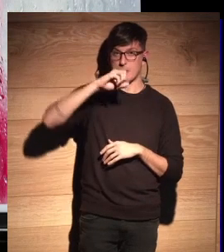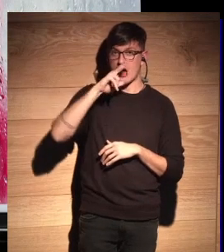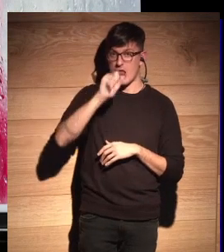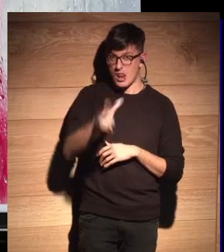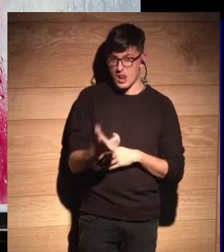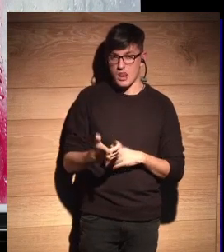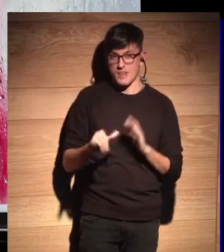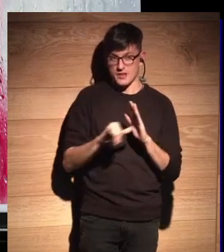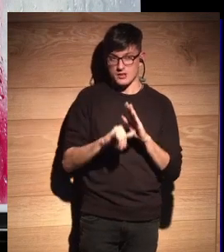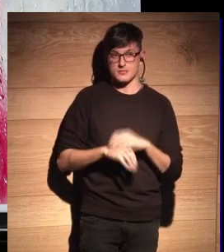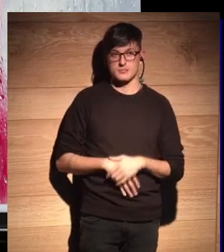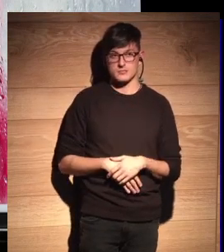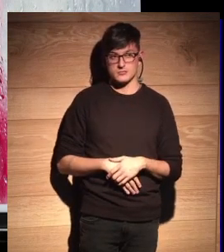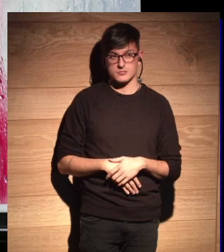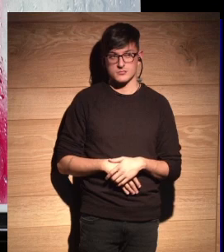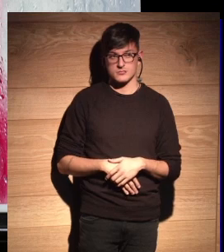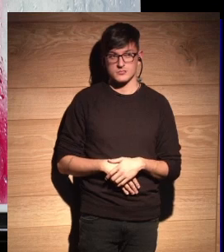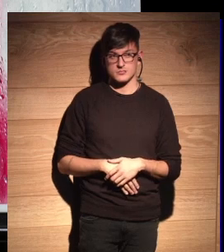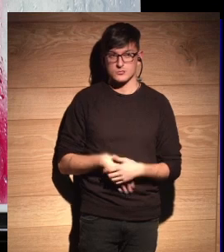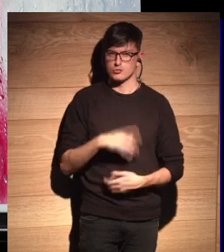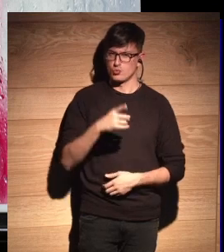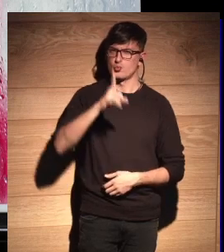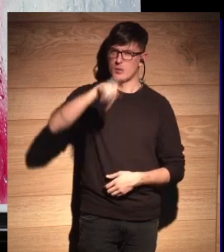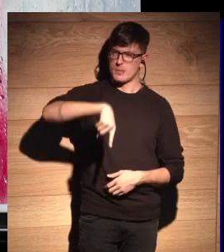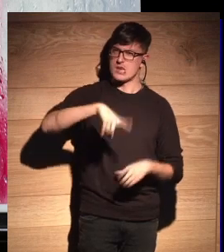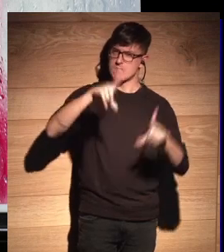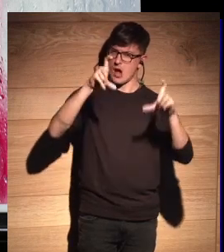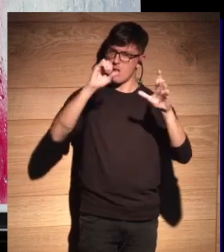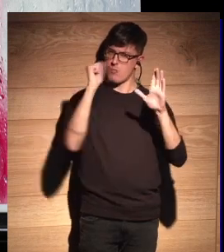So this is also iconic image.